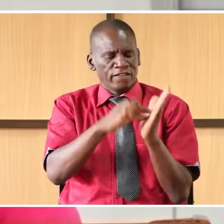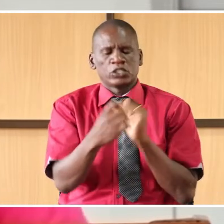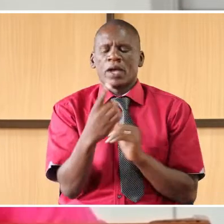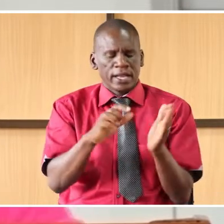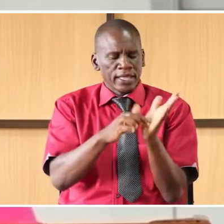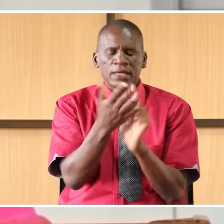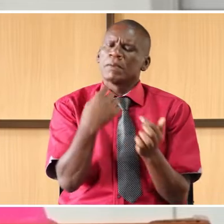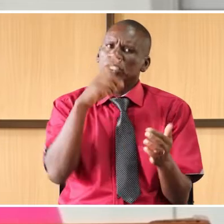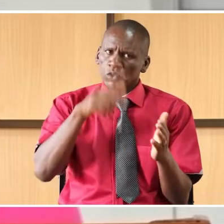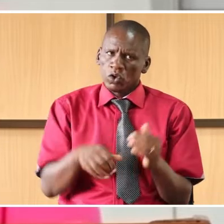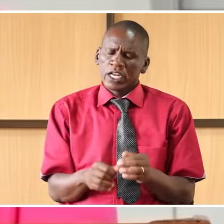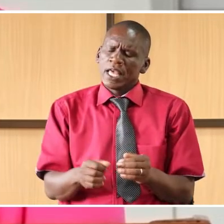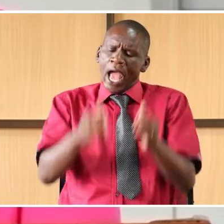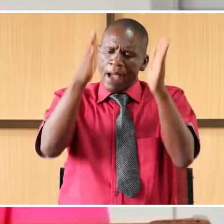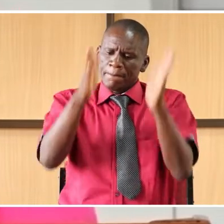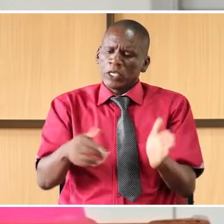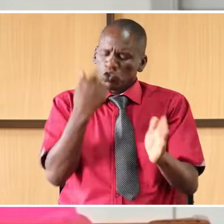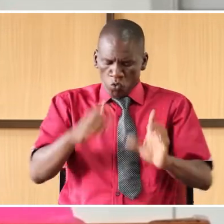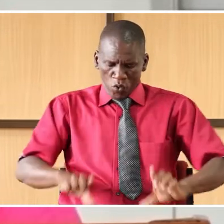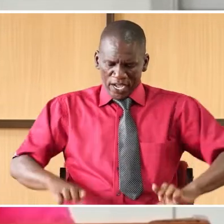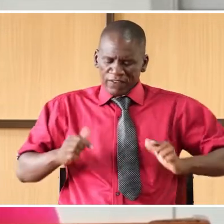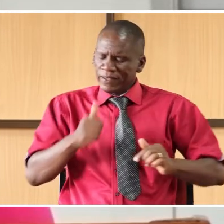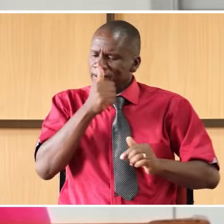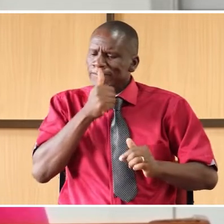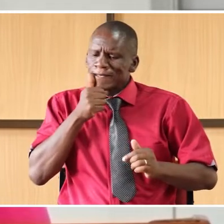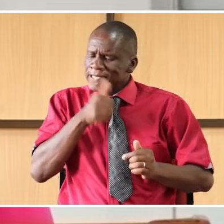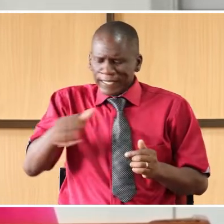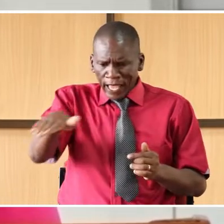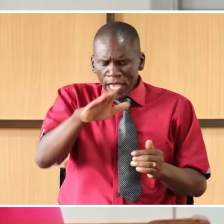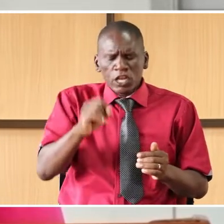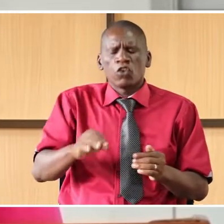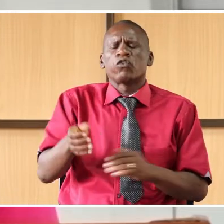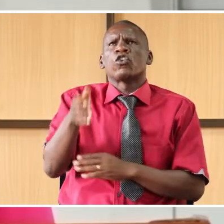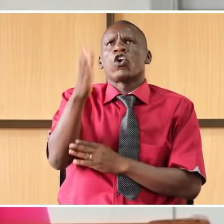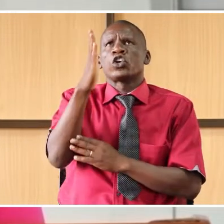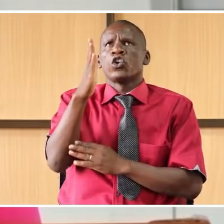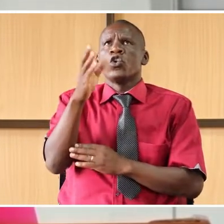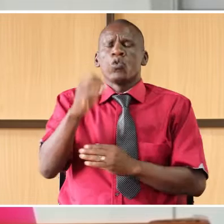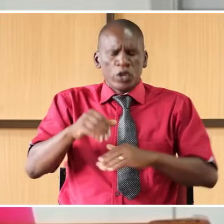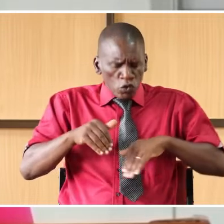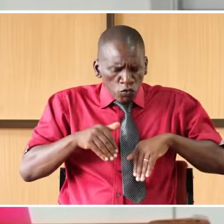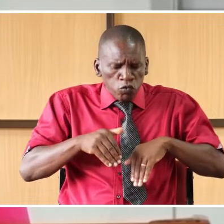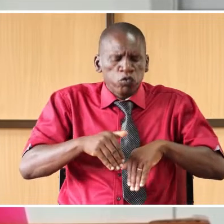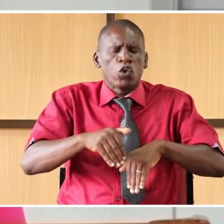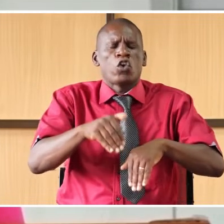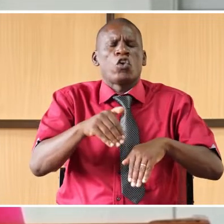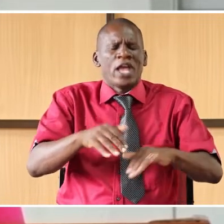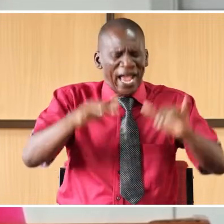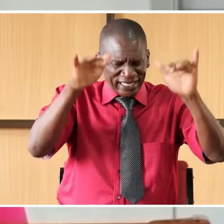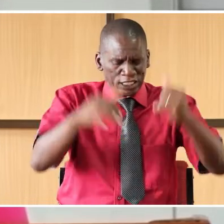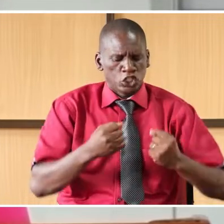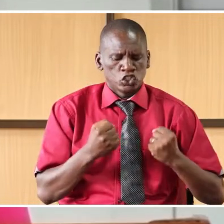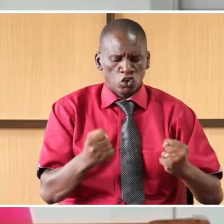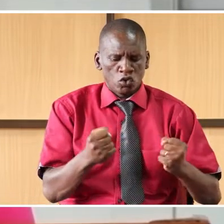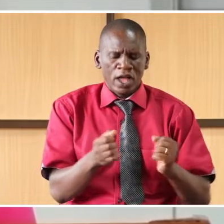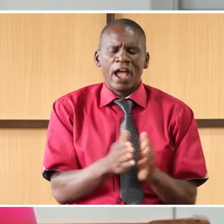91. The Bible says, he who dwells in the secret place of the Most High shall abide, remain